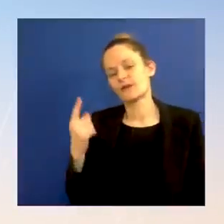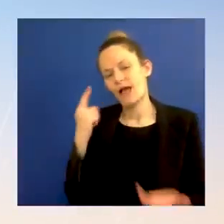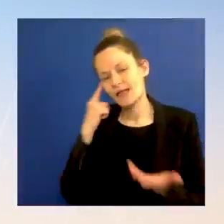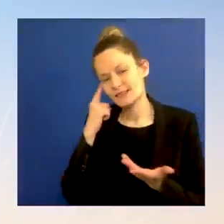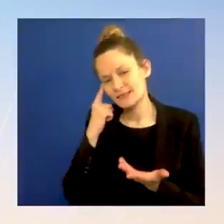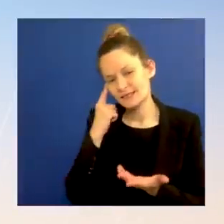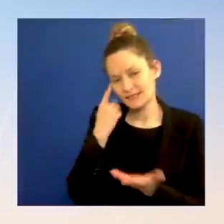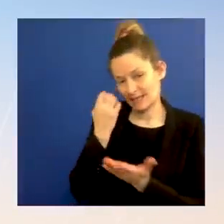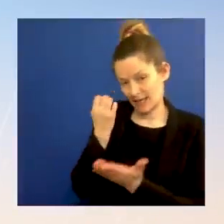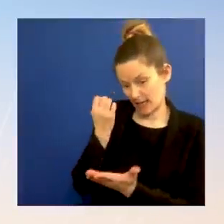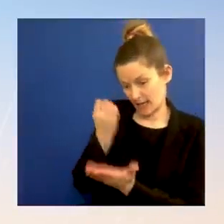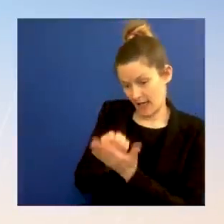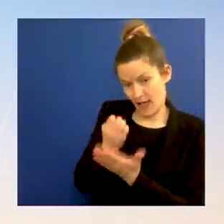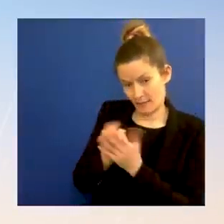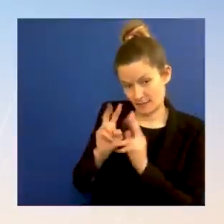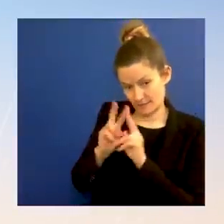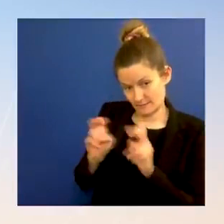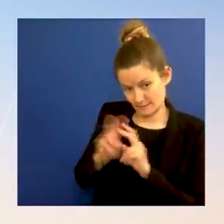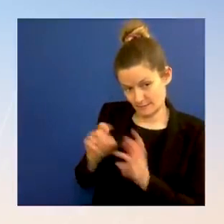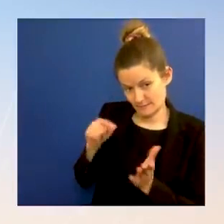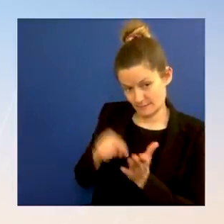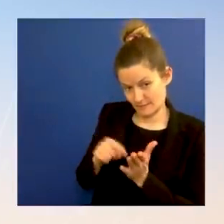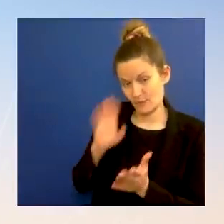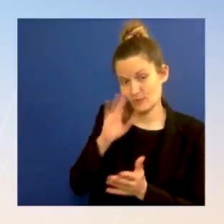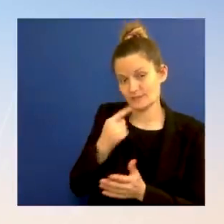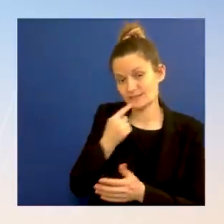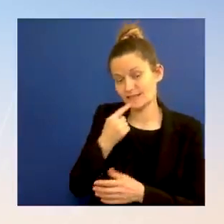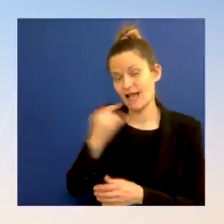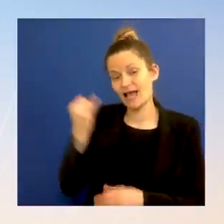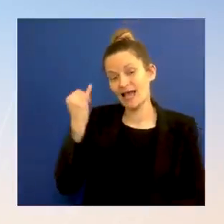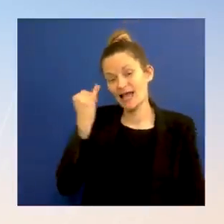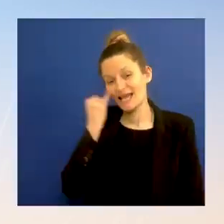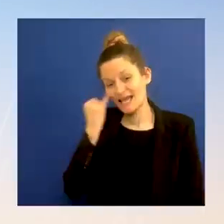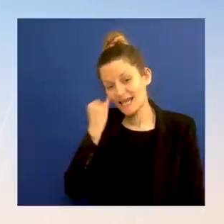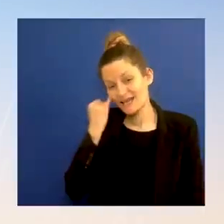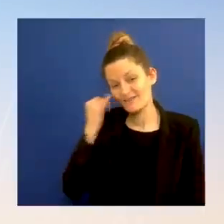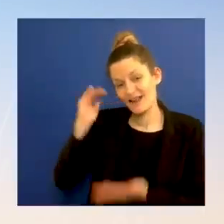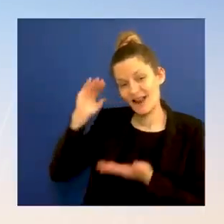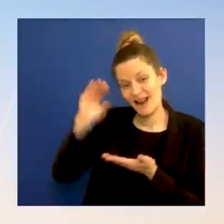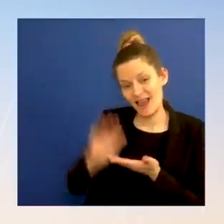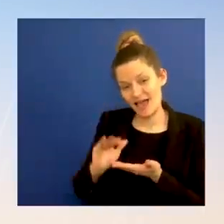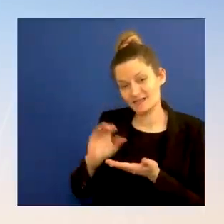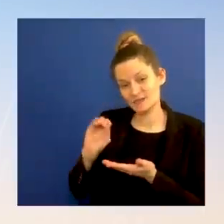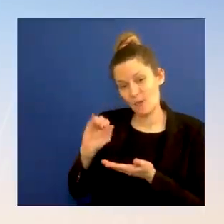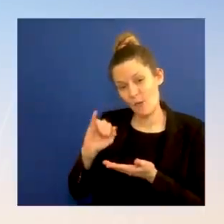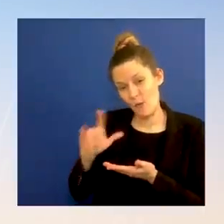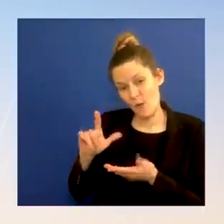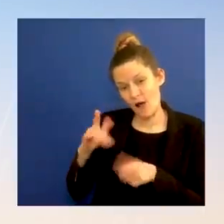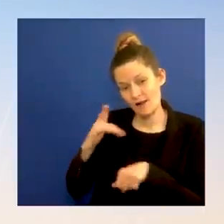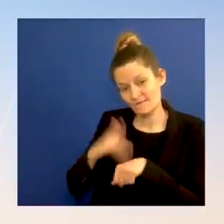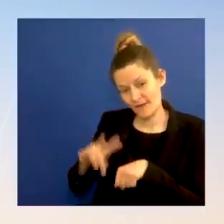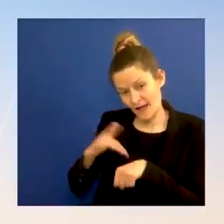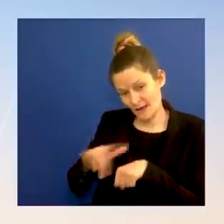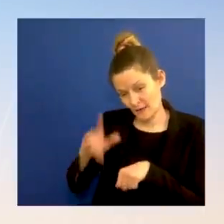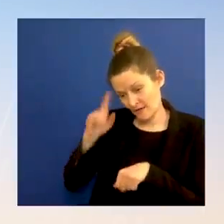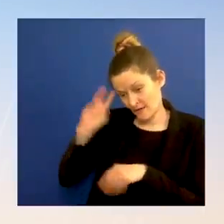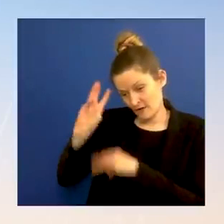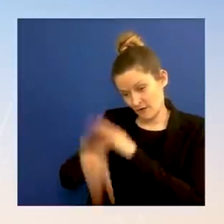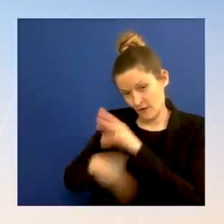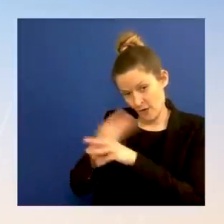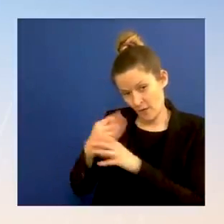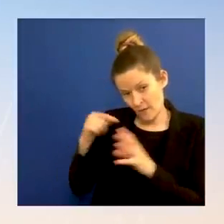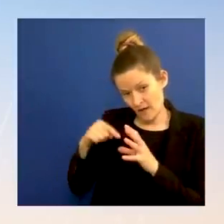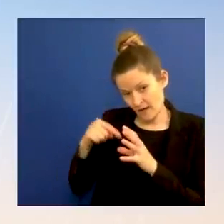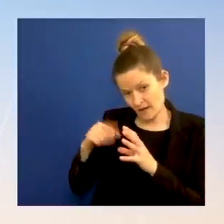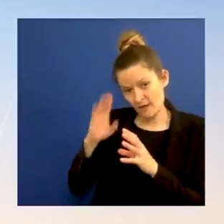oil supply would have an impact on the price of barrels of oil and ultimately gas prices.